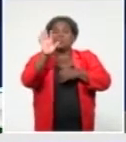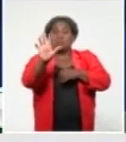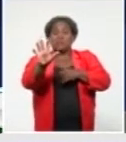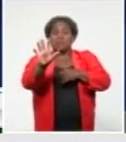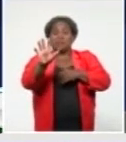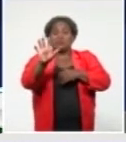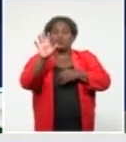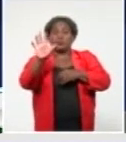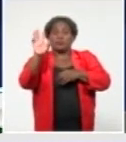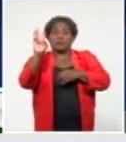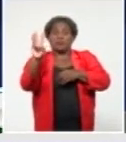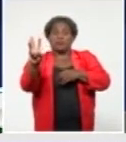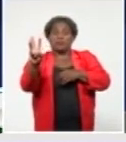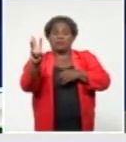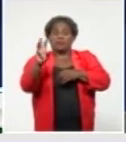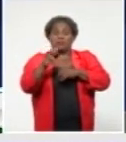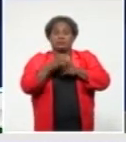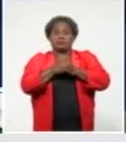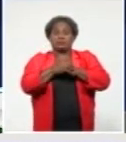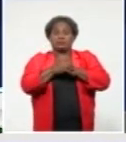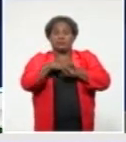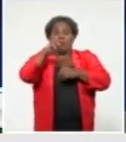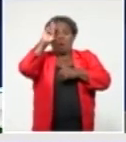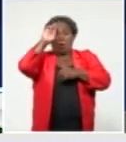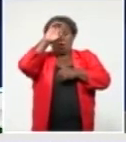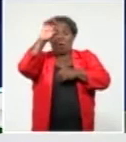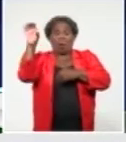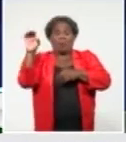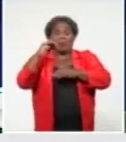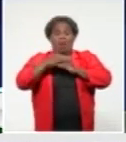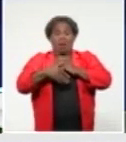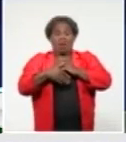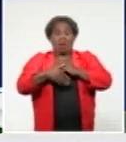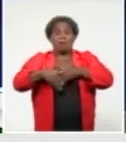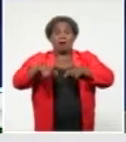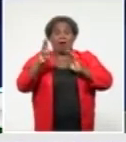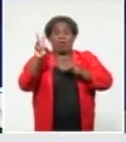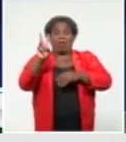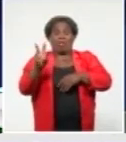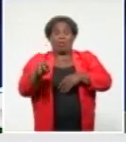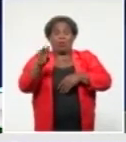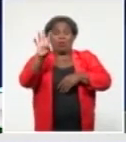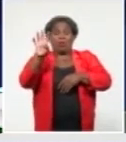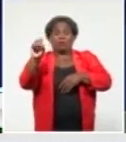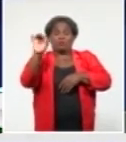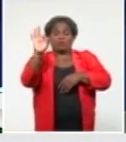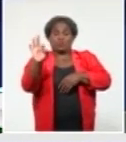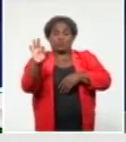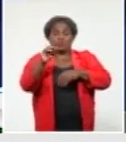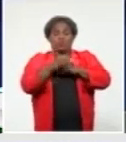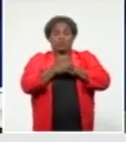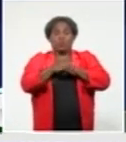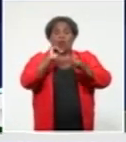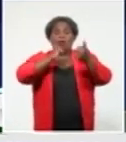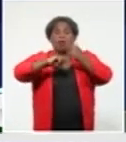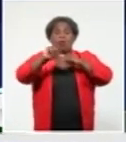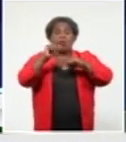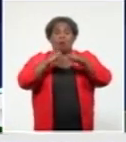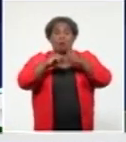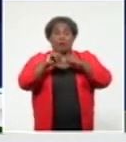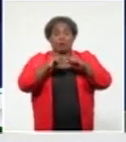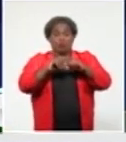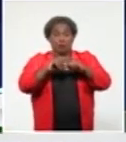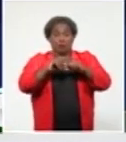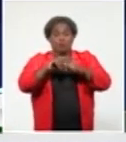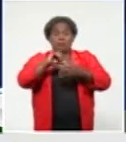Defense, 212. Also yesterday, the Molecular Biology Laboratory of Fructuoso Rodriguez Hospital managed to process